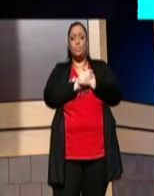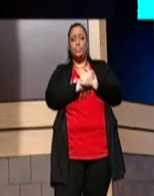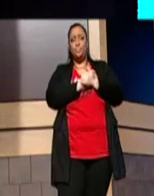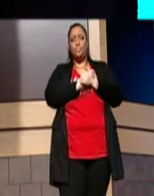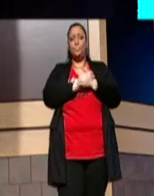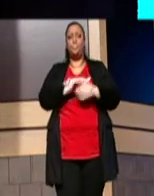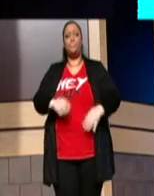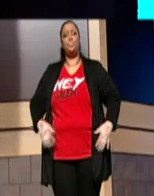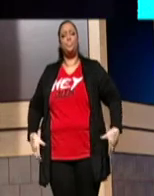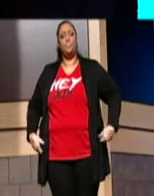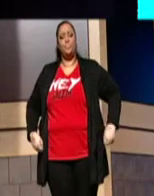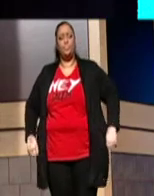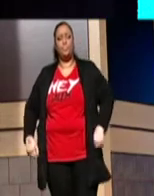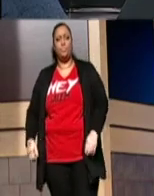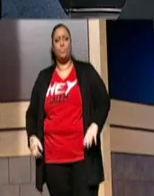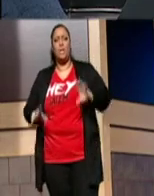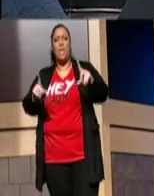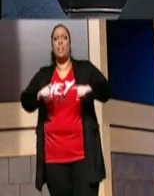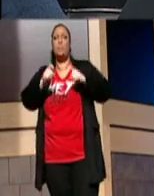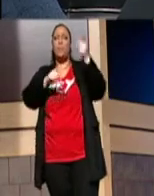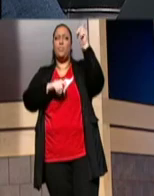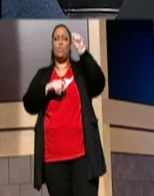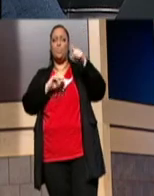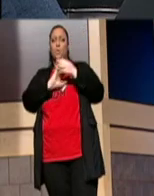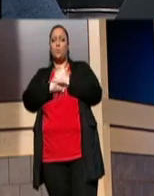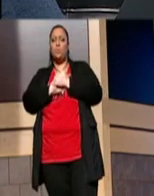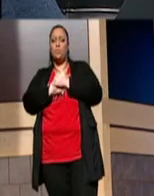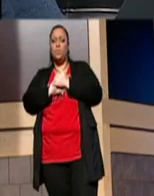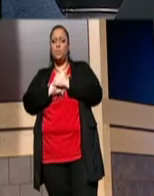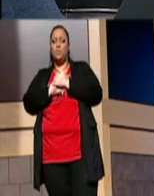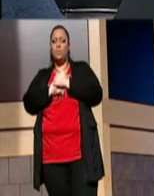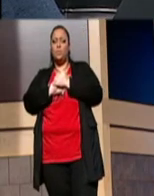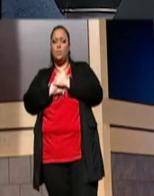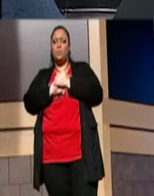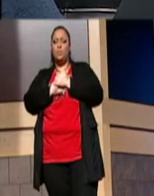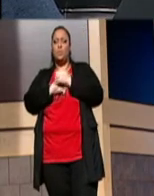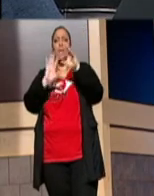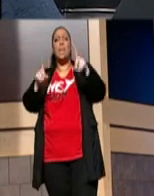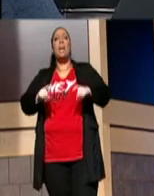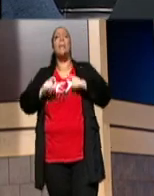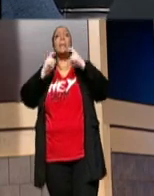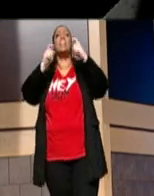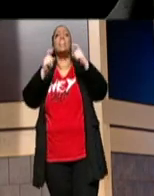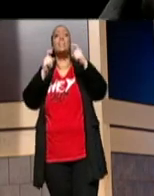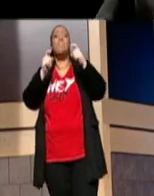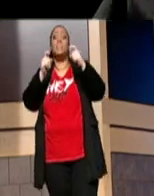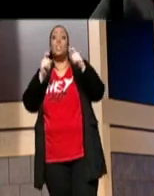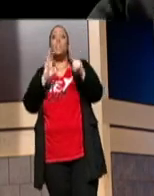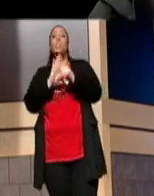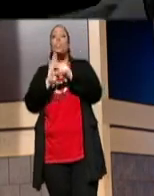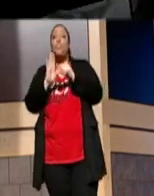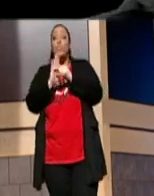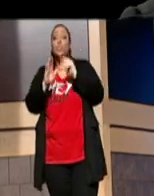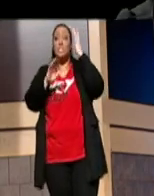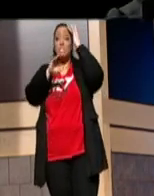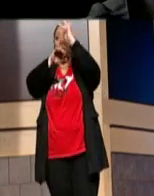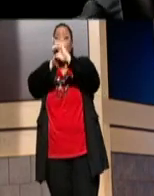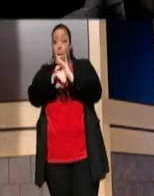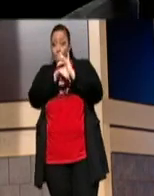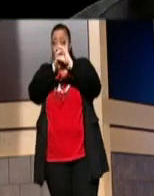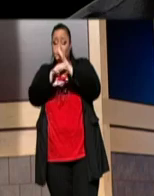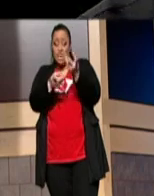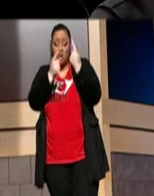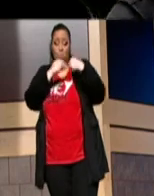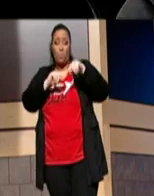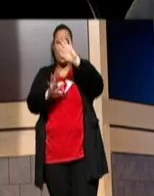Yeah, that's right. Let me give you this question. Somebody said, can you give us some verses that we can meditate on during this crisis? So here's my verse. God